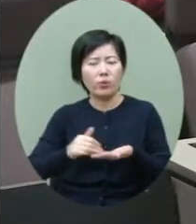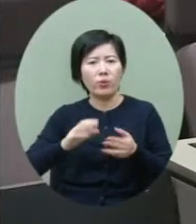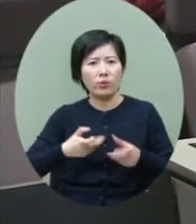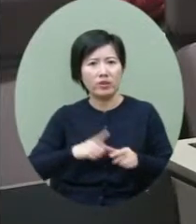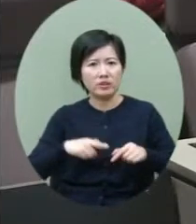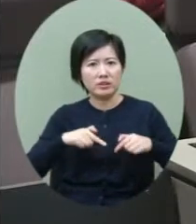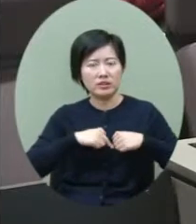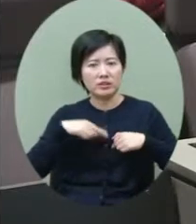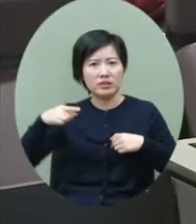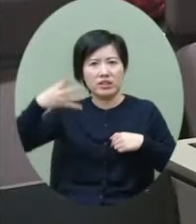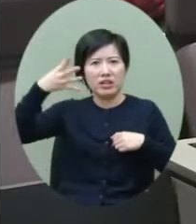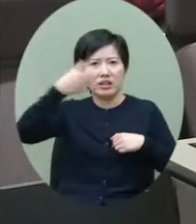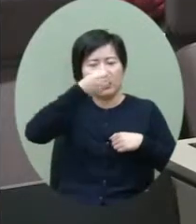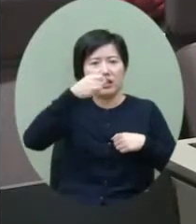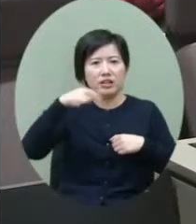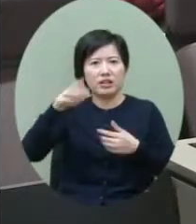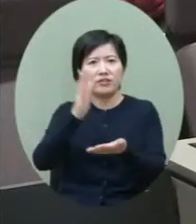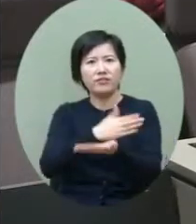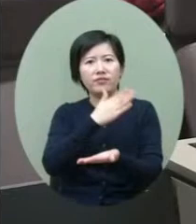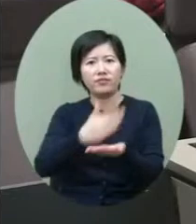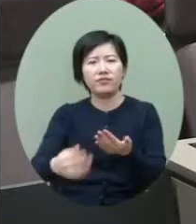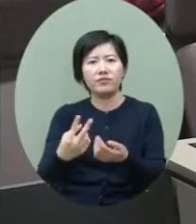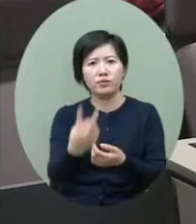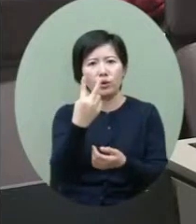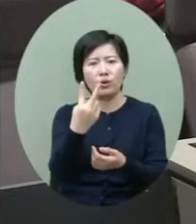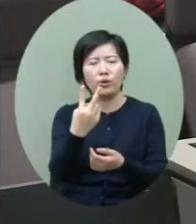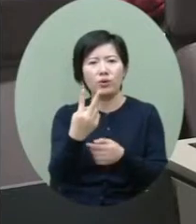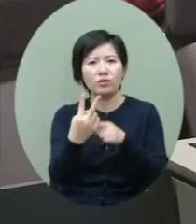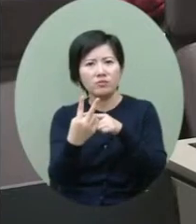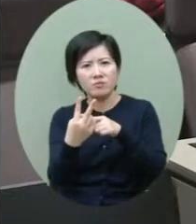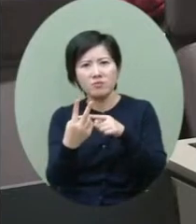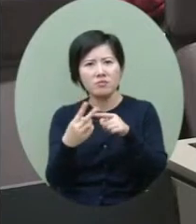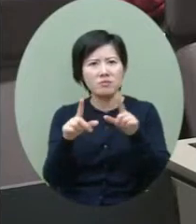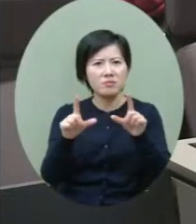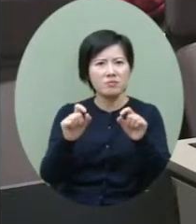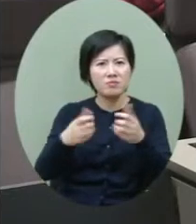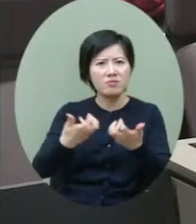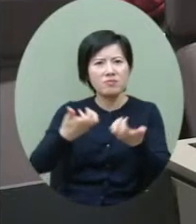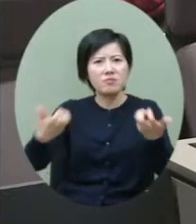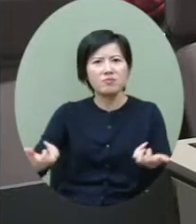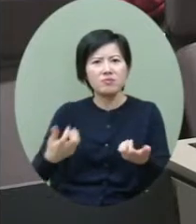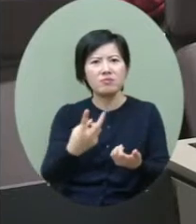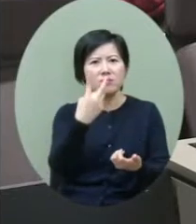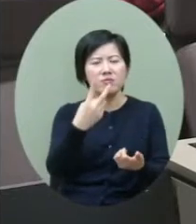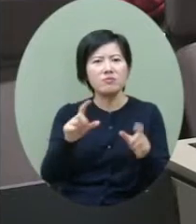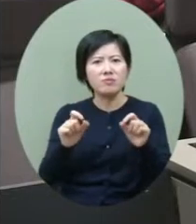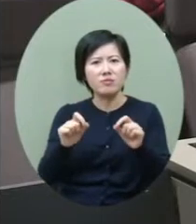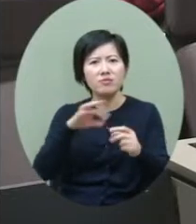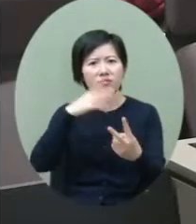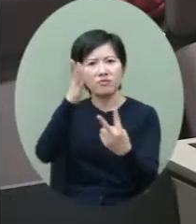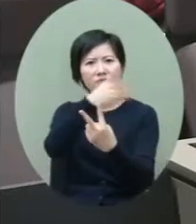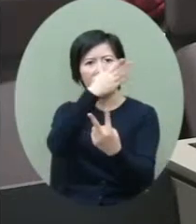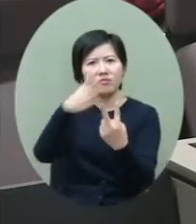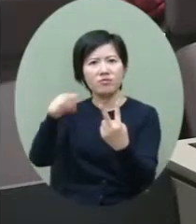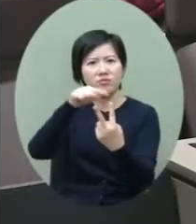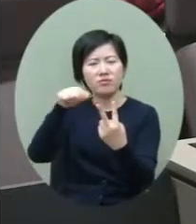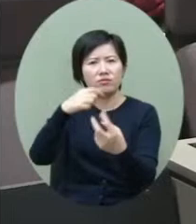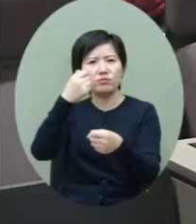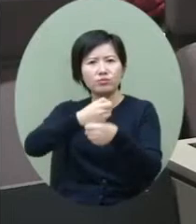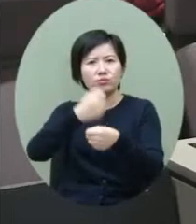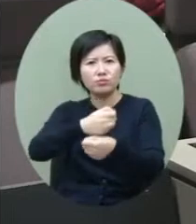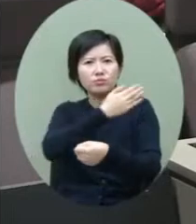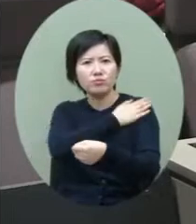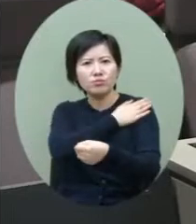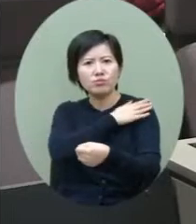compulsory test? We know that the CHP director post would now be divided into 2. So the